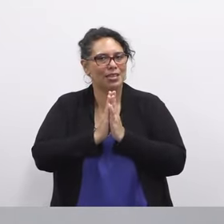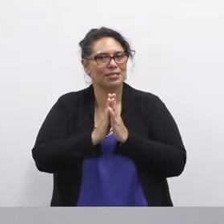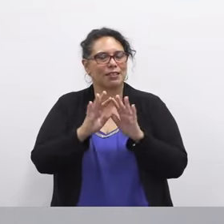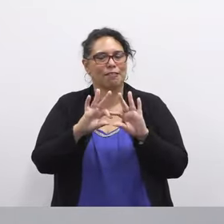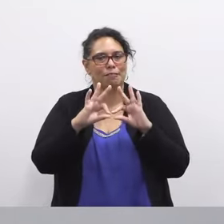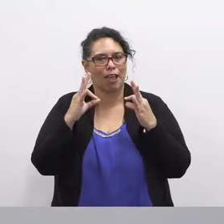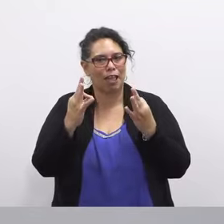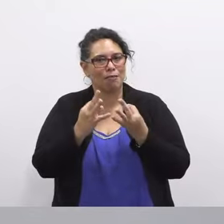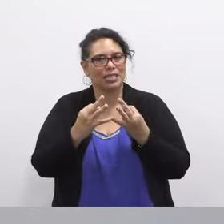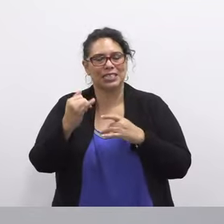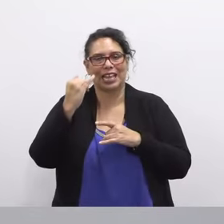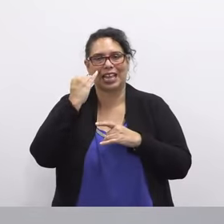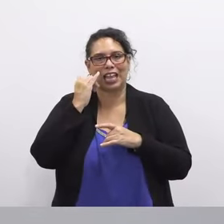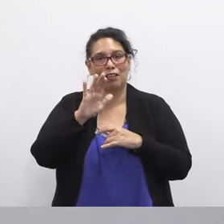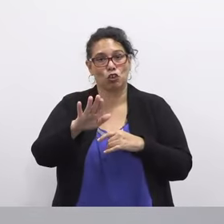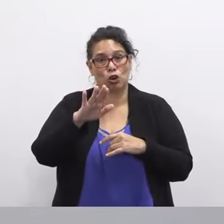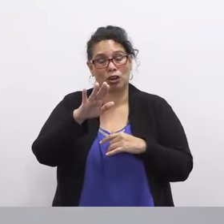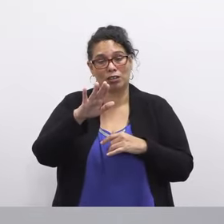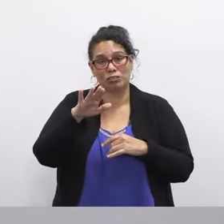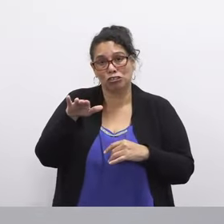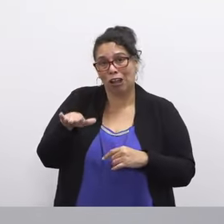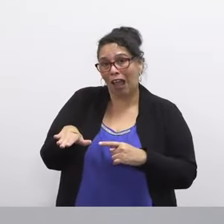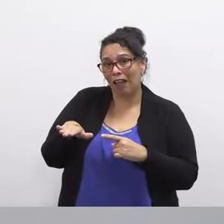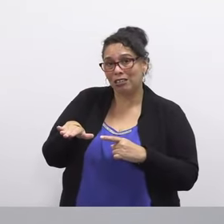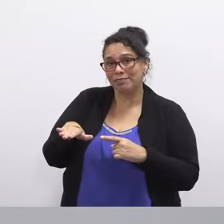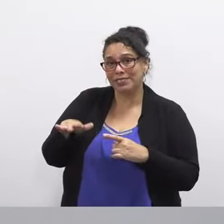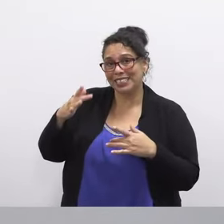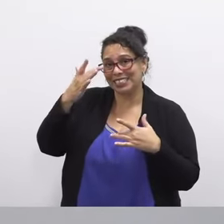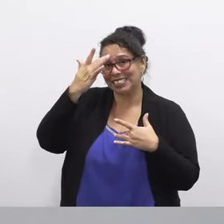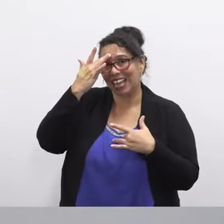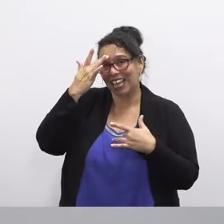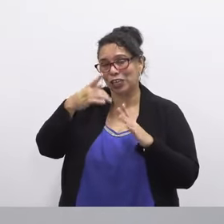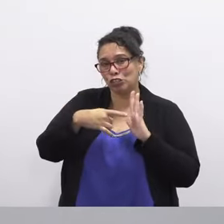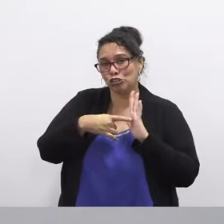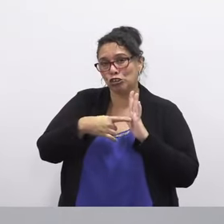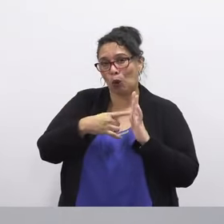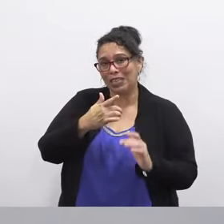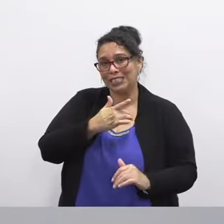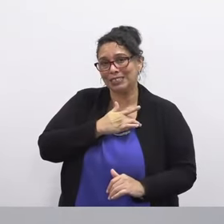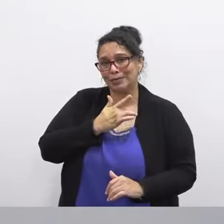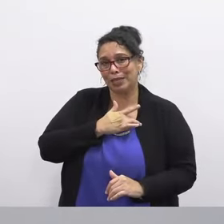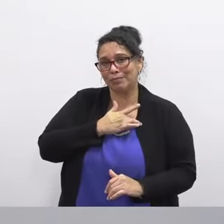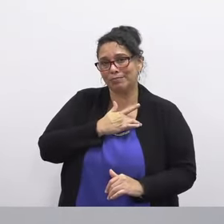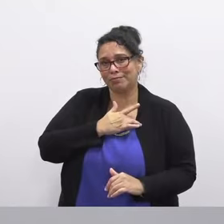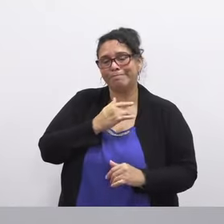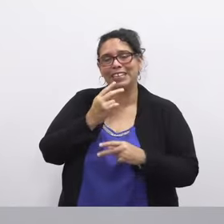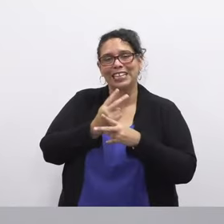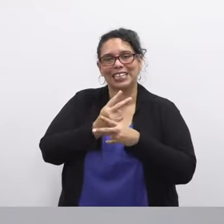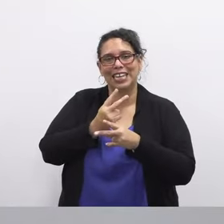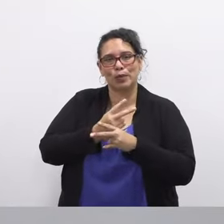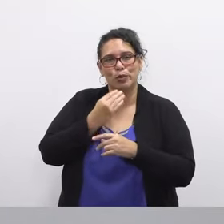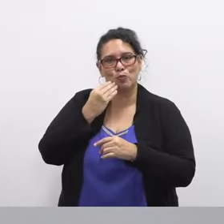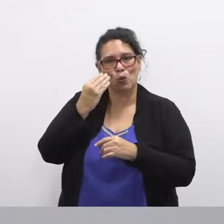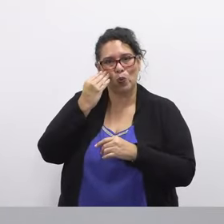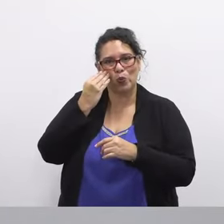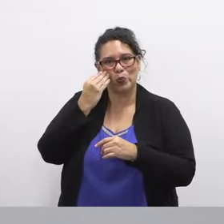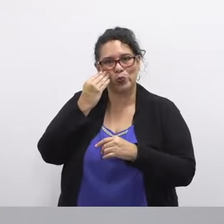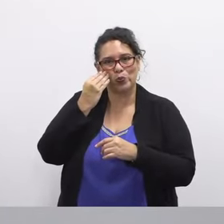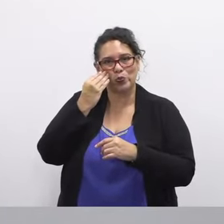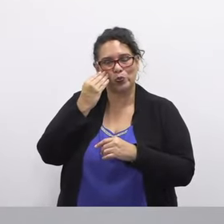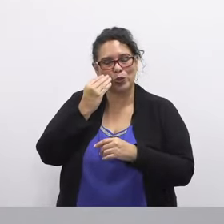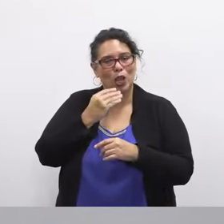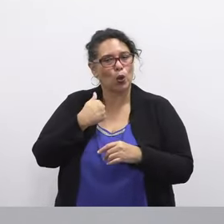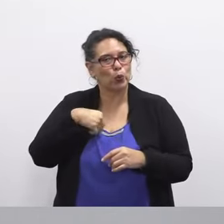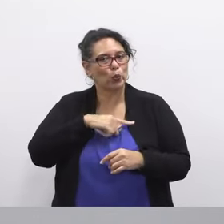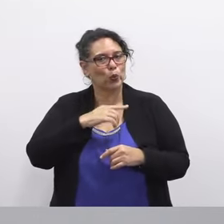families, if your child is sick, if your child is showing symptoms, keep them home. Because we all know